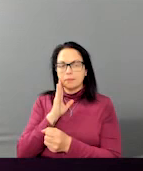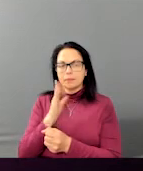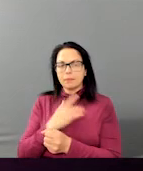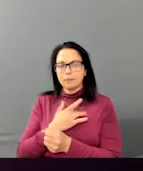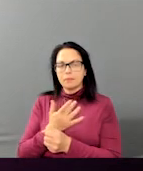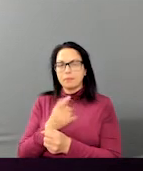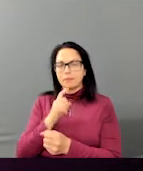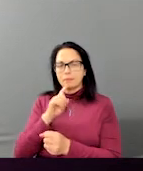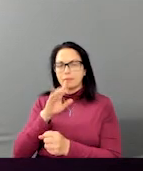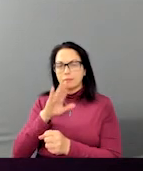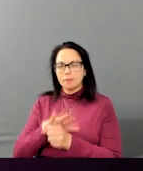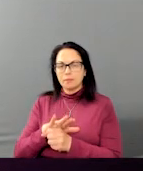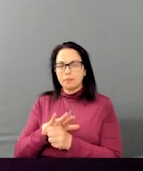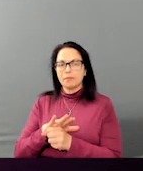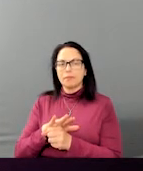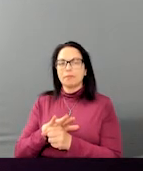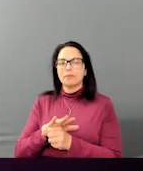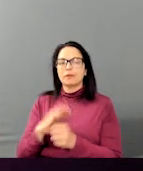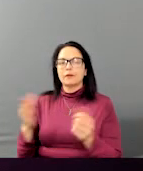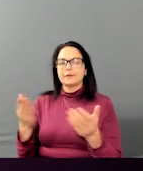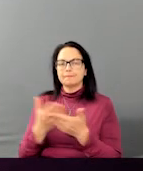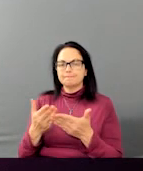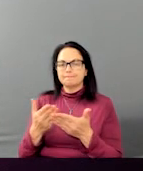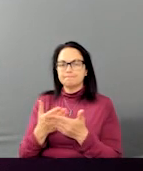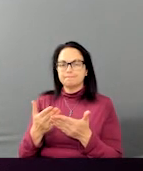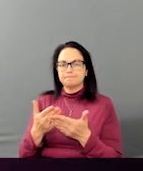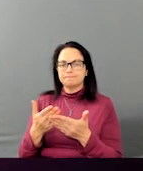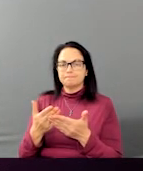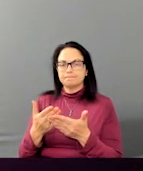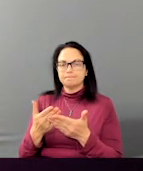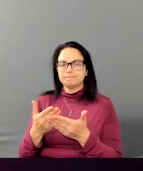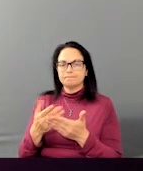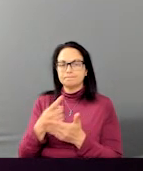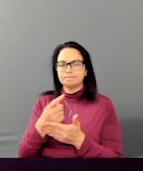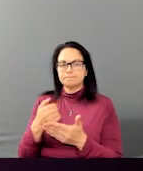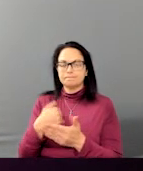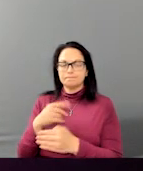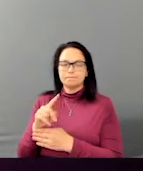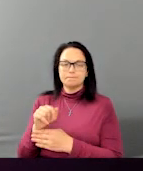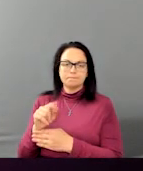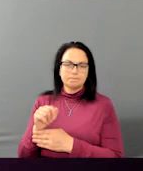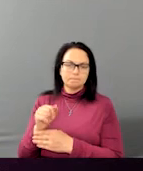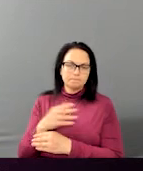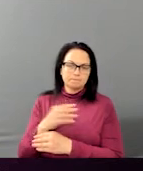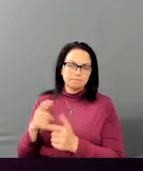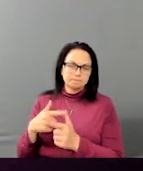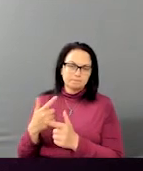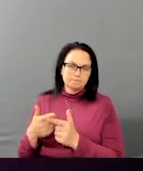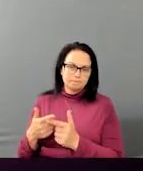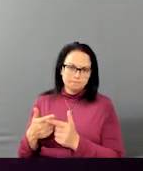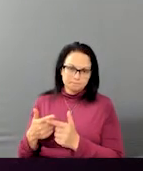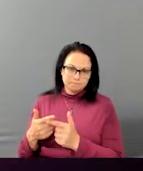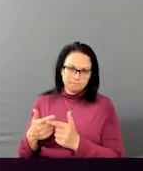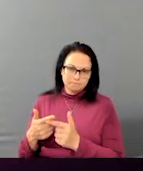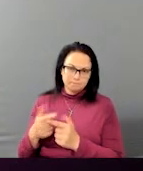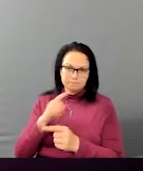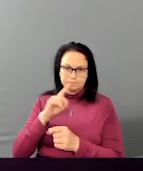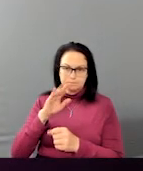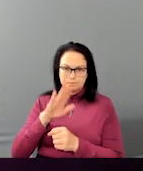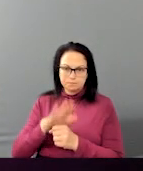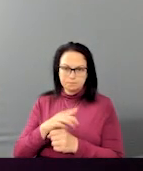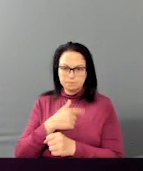that the container exists because it has the data in it, and then verify that we